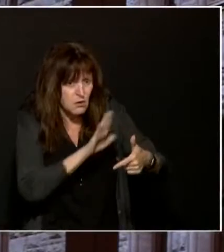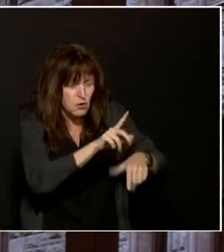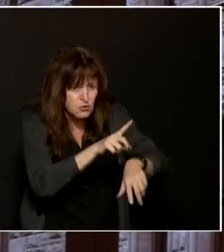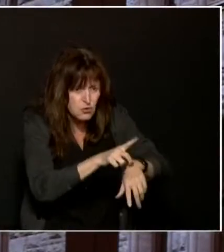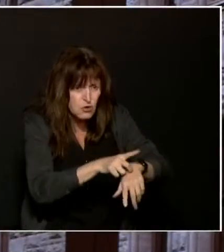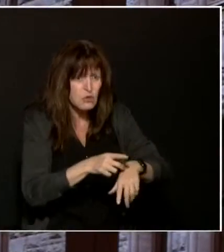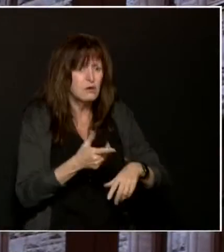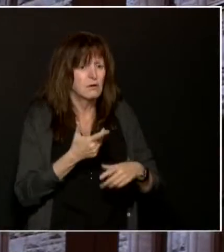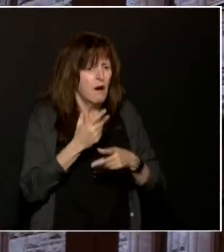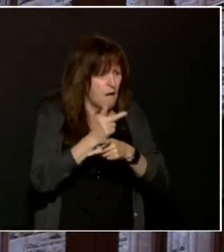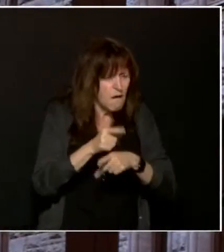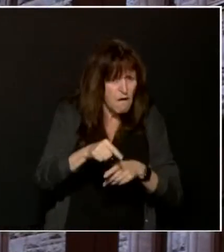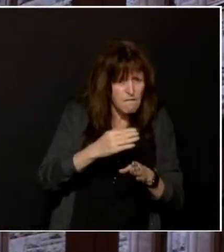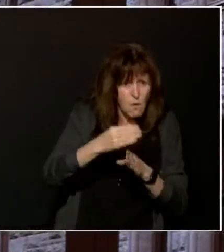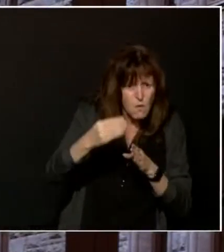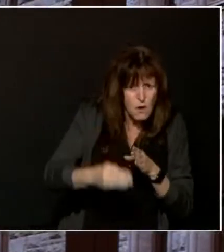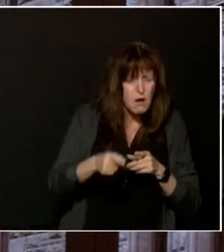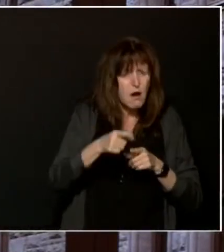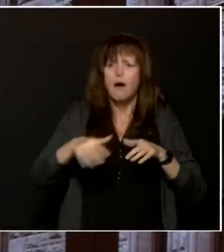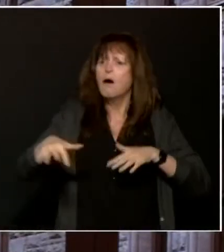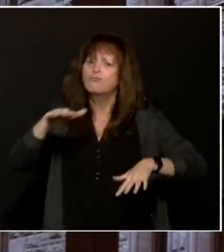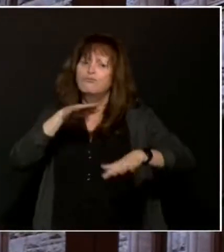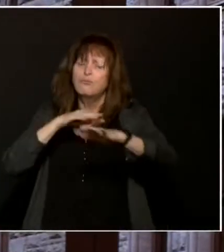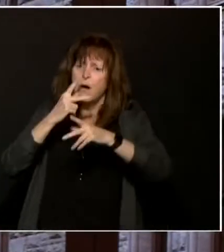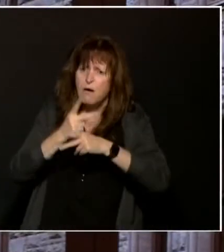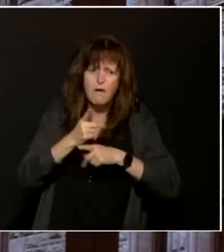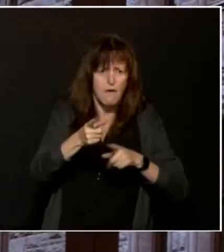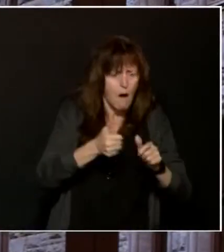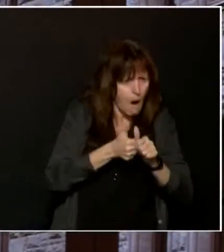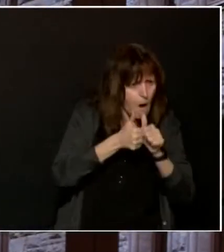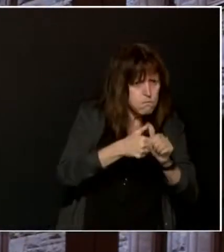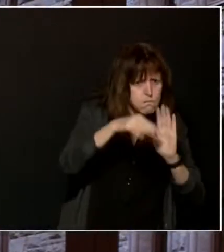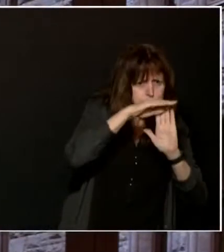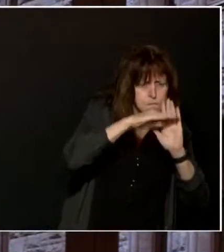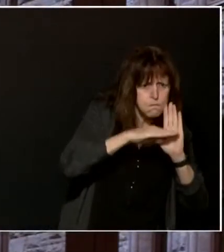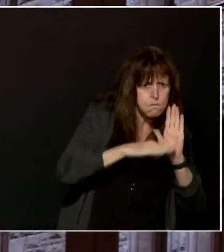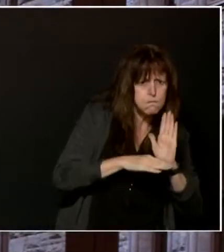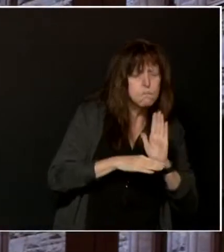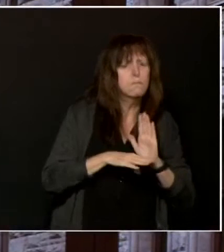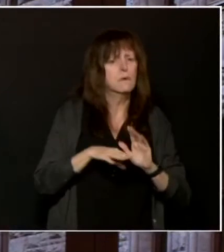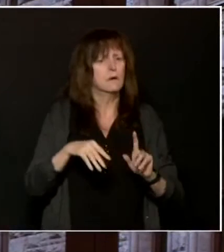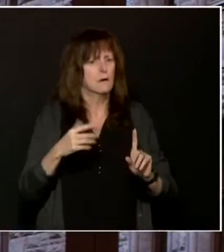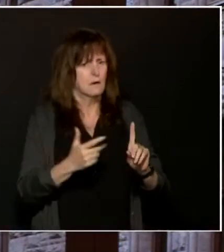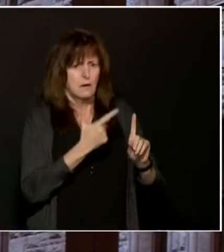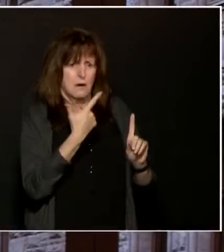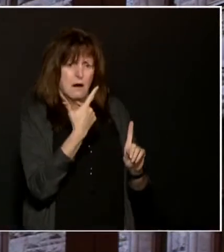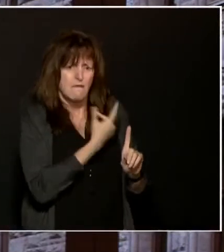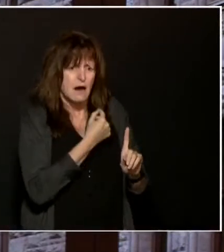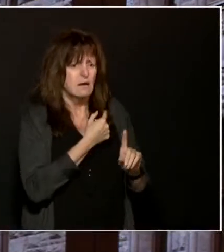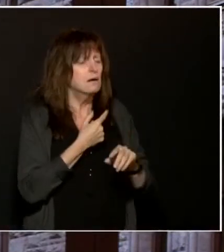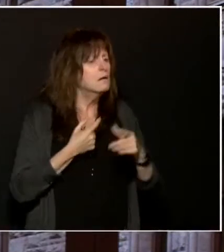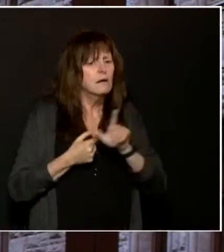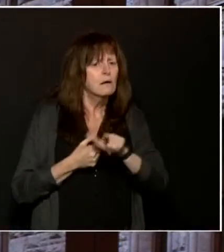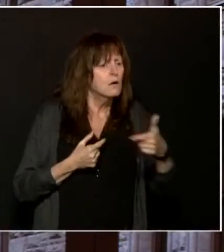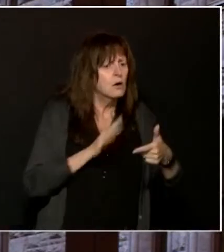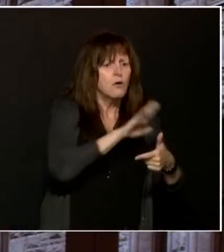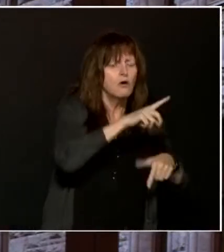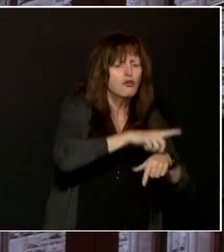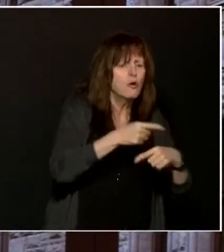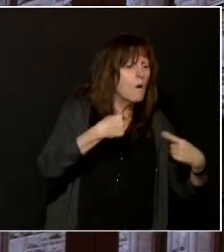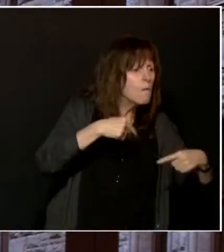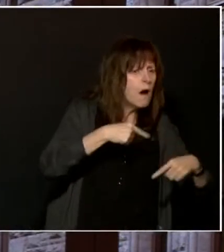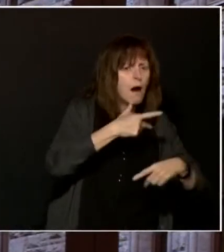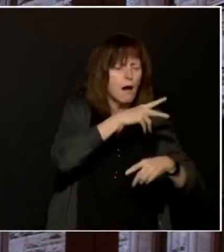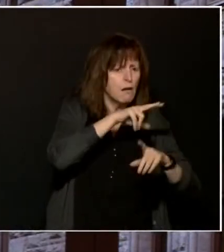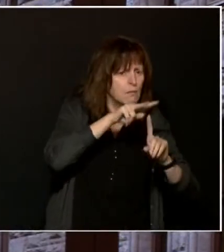you check to see if your turn is coming and where you can go to access the right vaccine at the right time. So